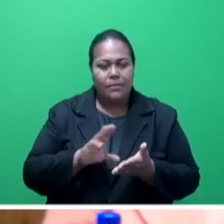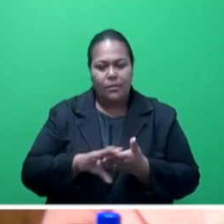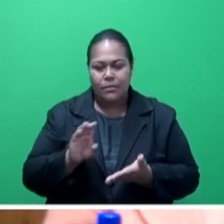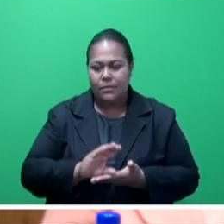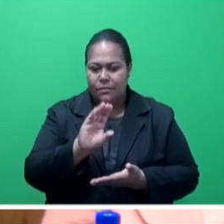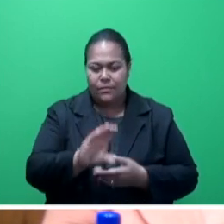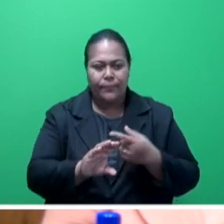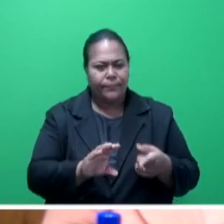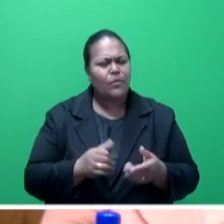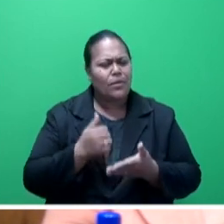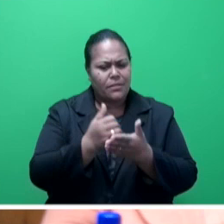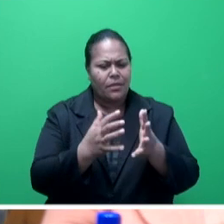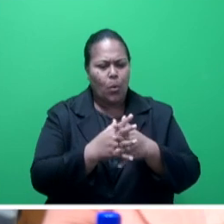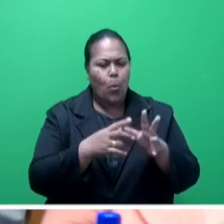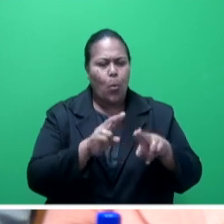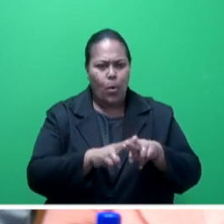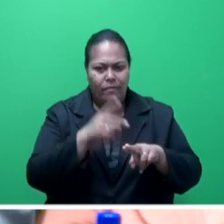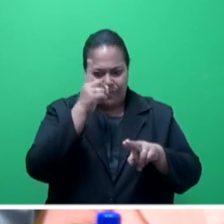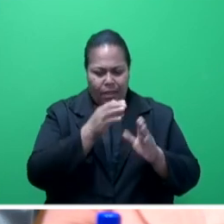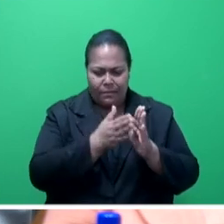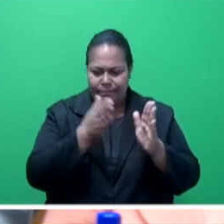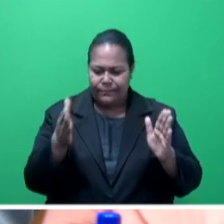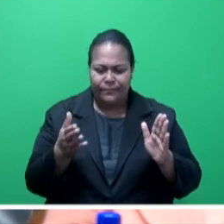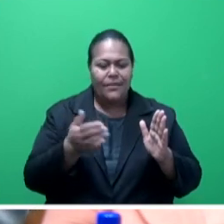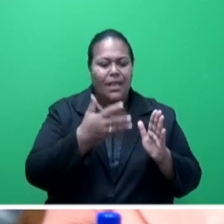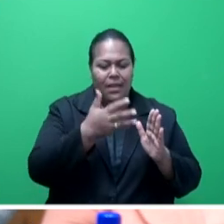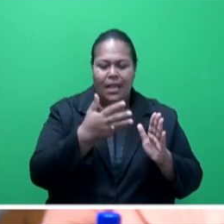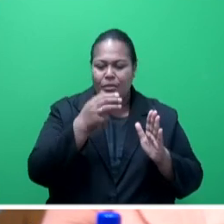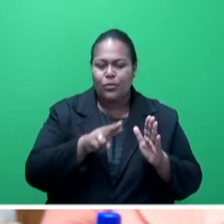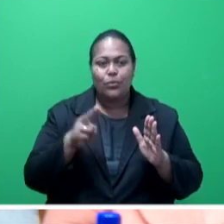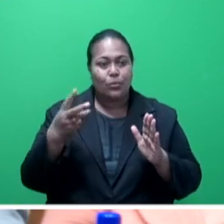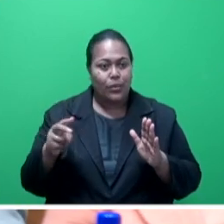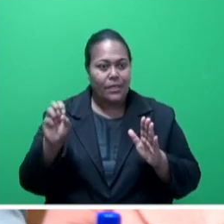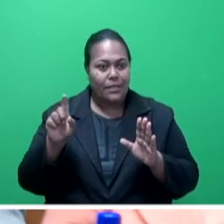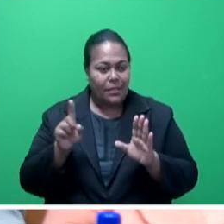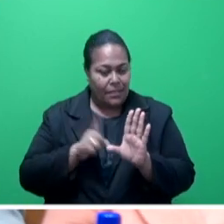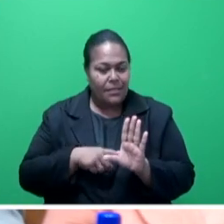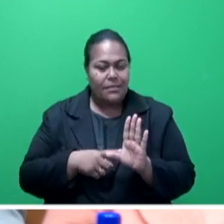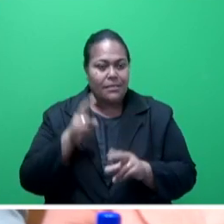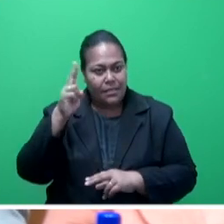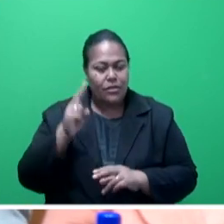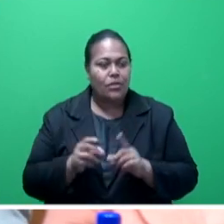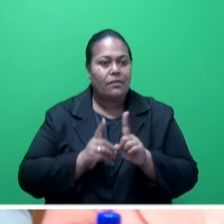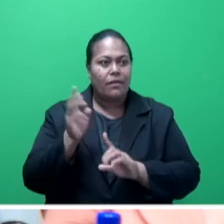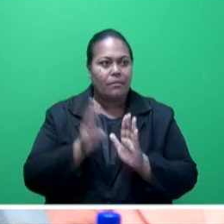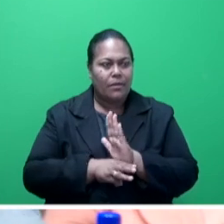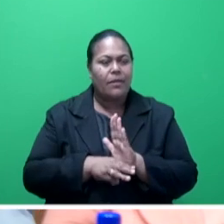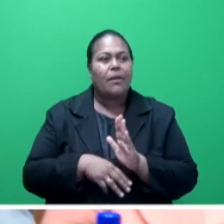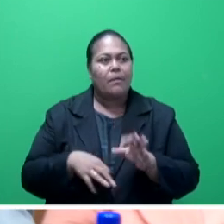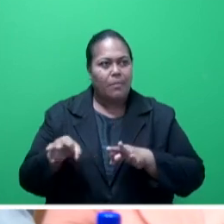in our 5 to 20-year National Development Plan, and also SDG 6, which is all about access to water and